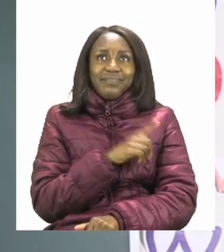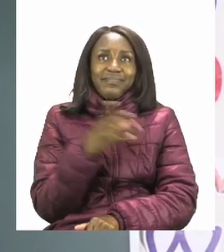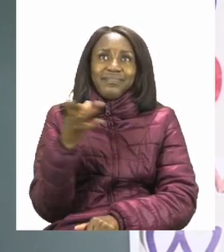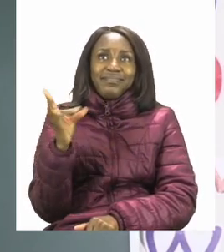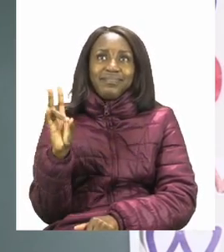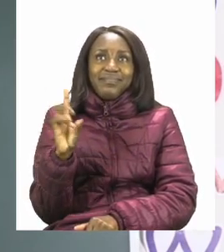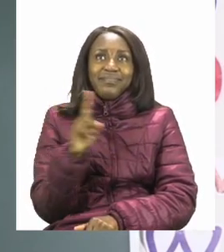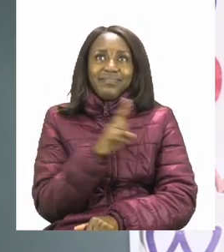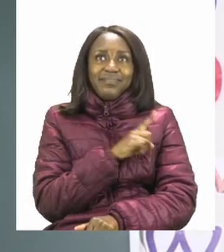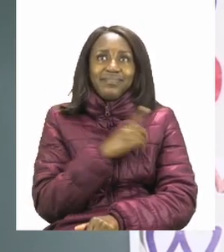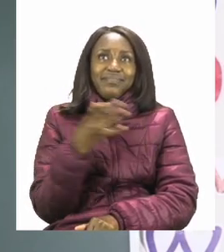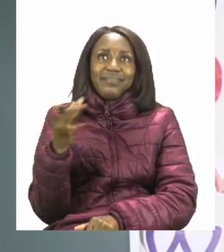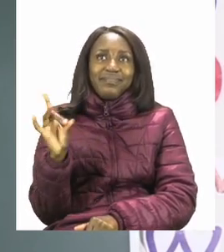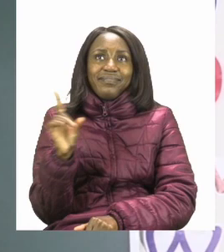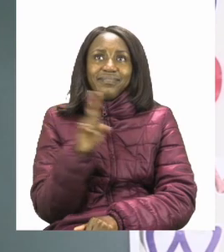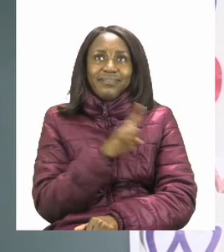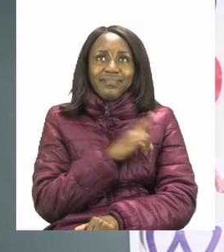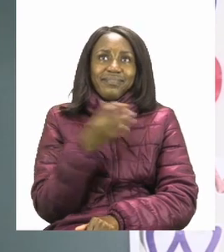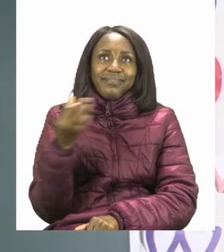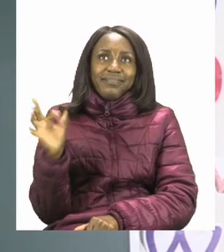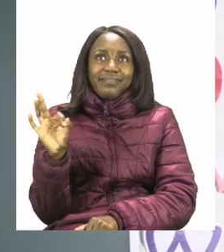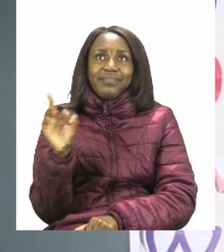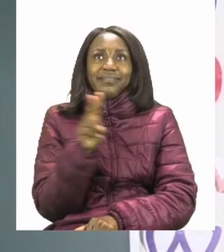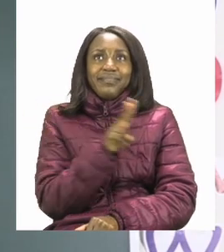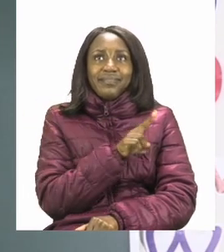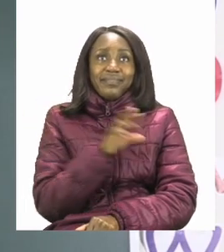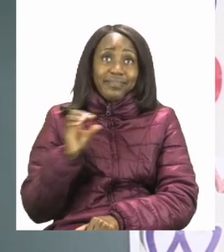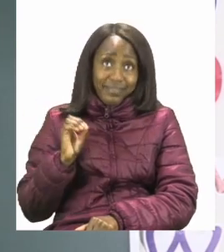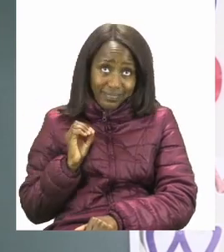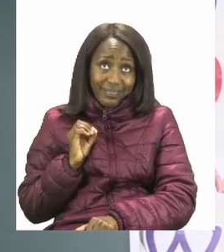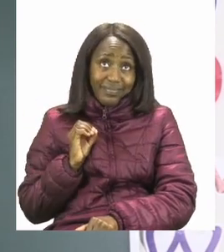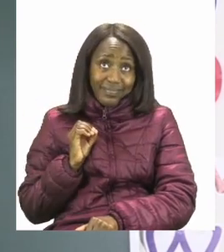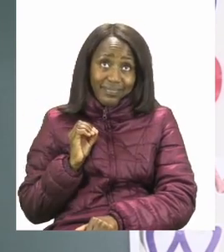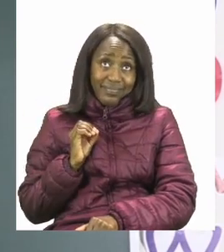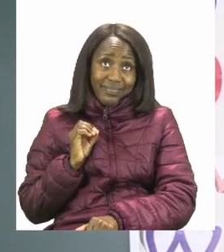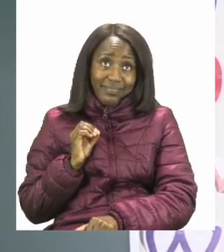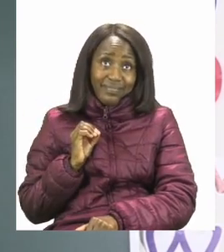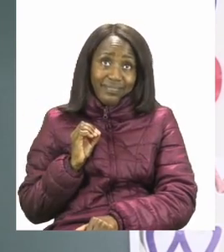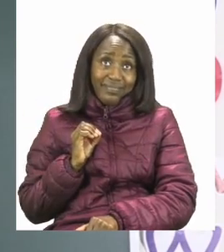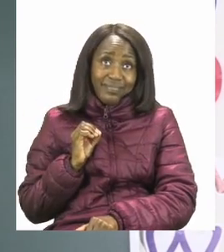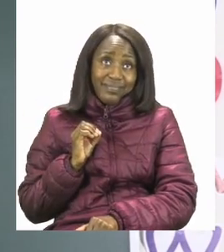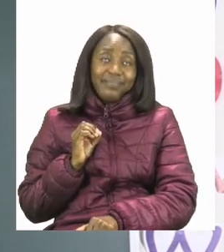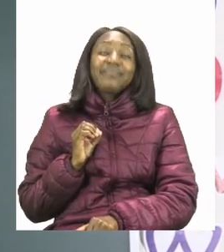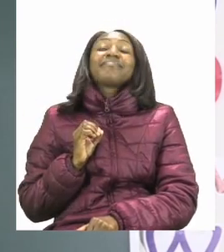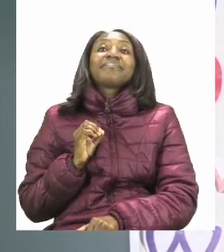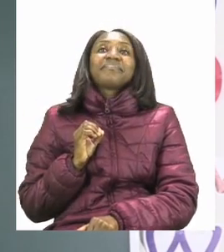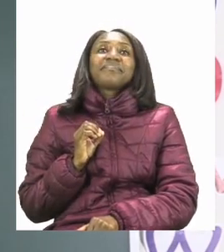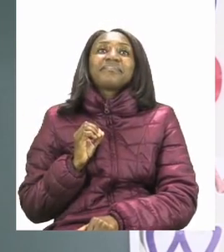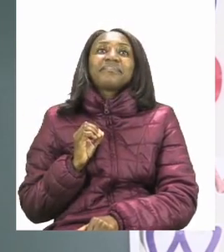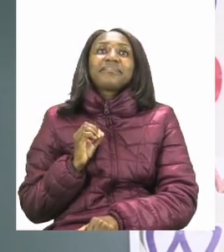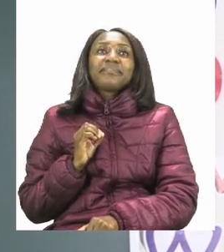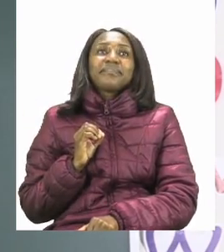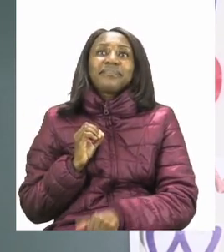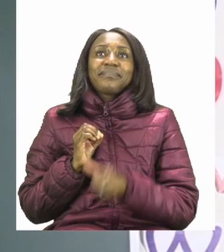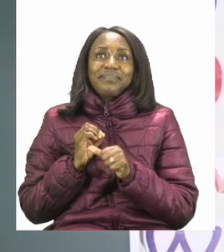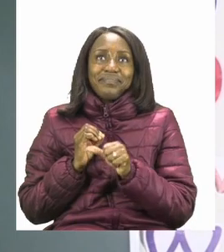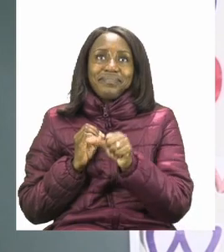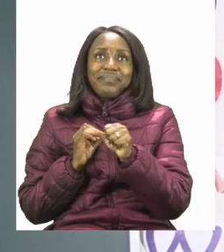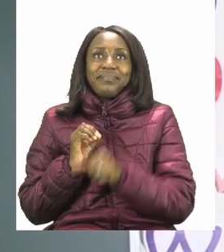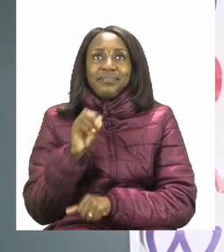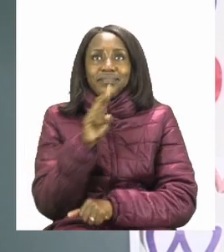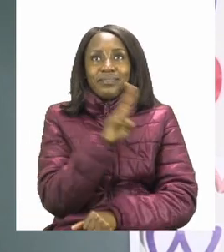16, 17, 18, 19, 20. That's our number there, and we need to count